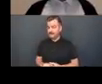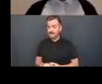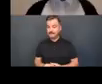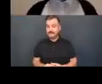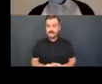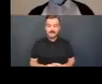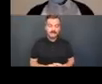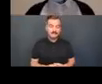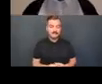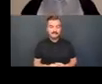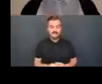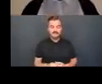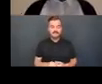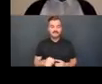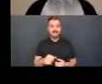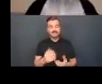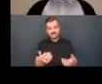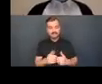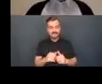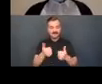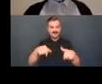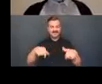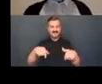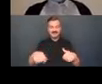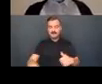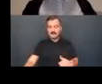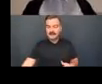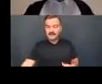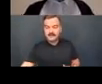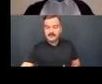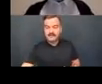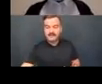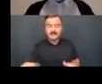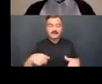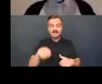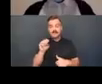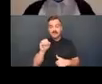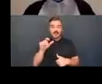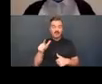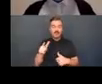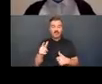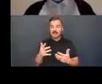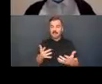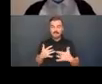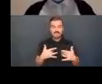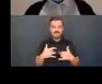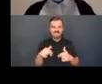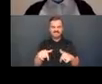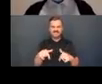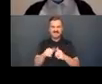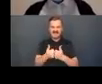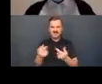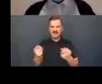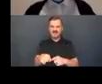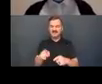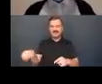So the way that this, um, this moral dilemma and this distress played out in families